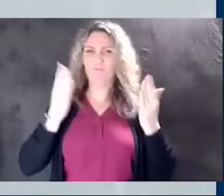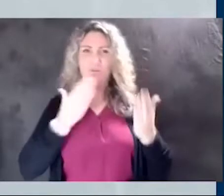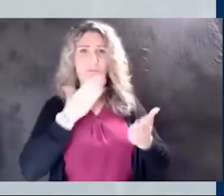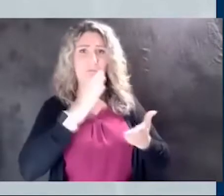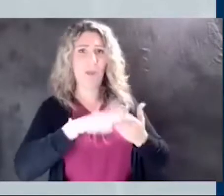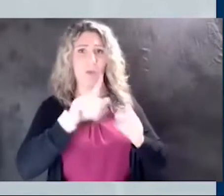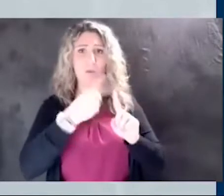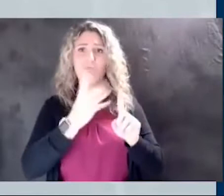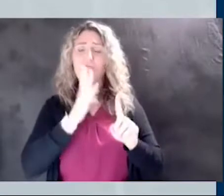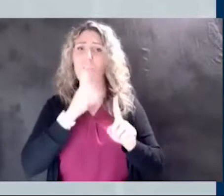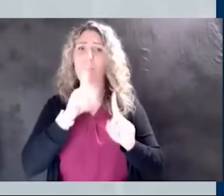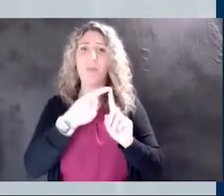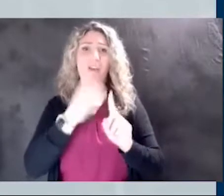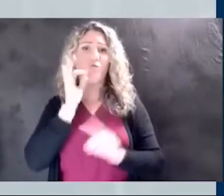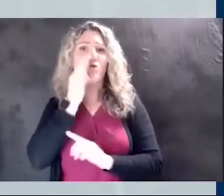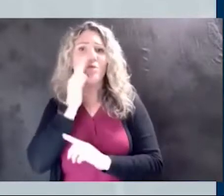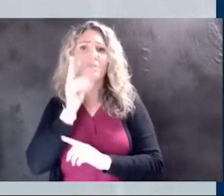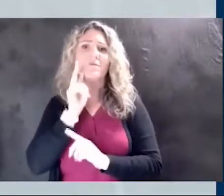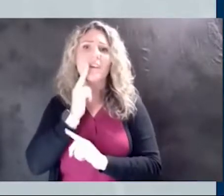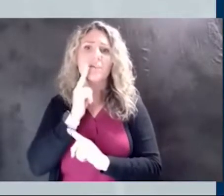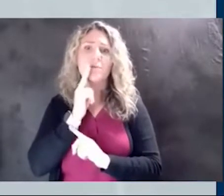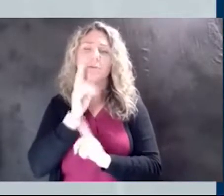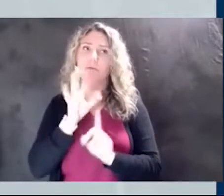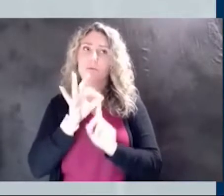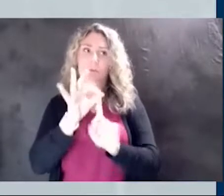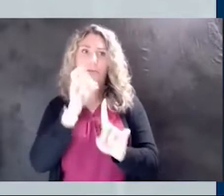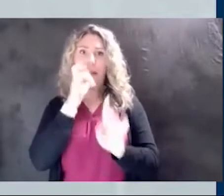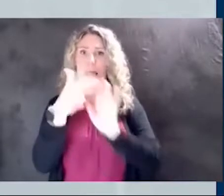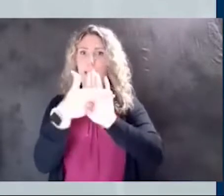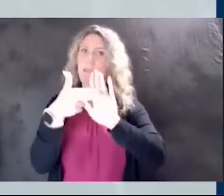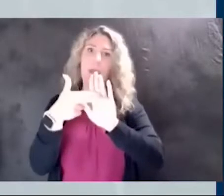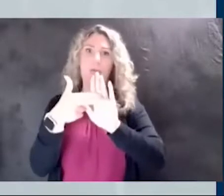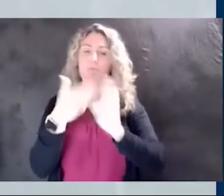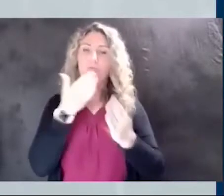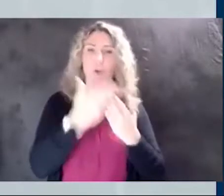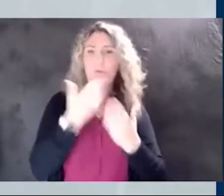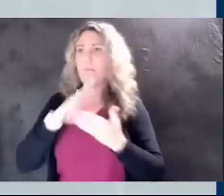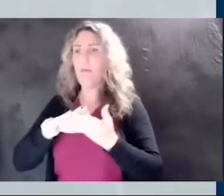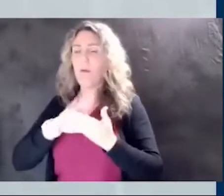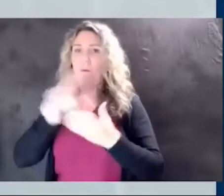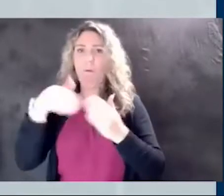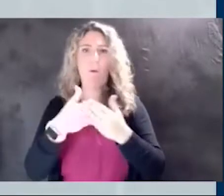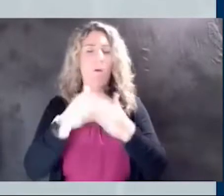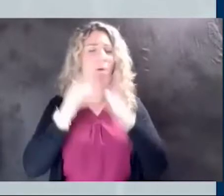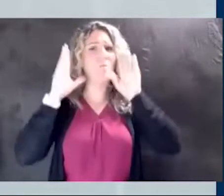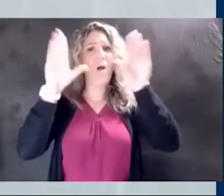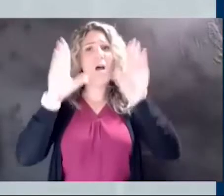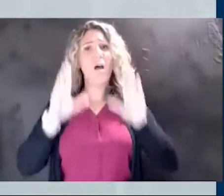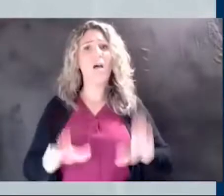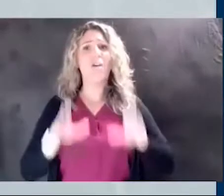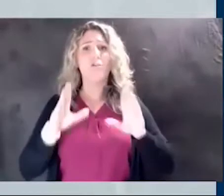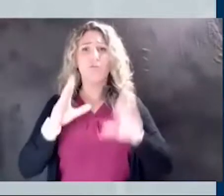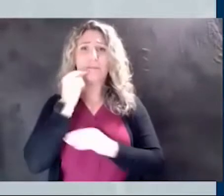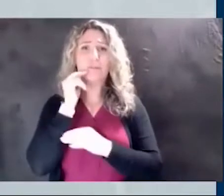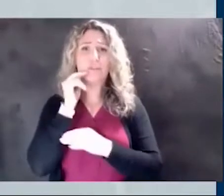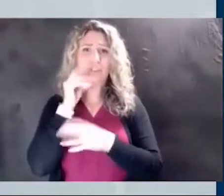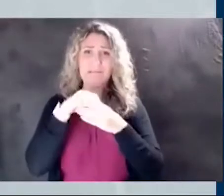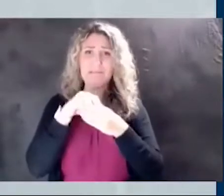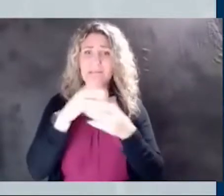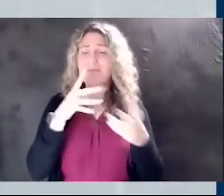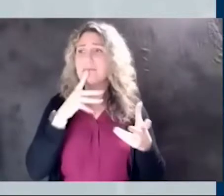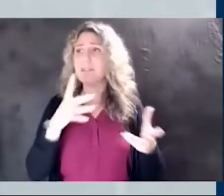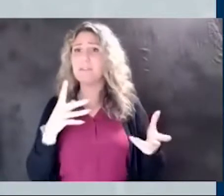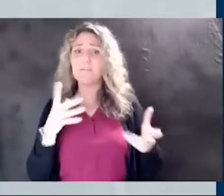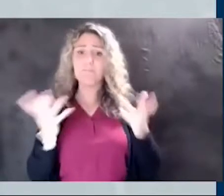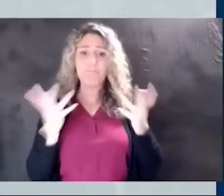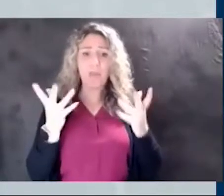and vegetables especially, we do not want to label them that. All of them have wonderful properties to offer us. It's just we may have